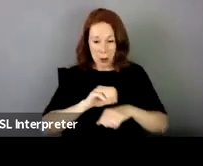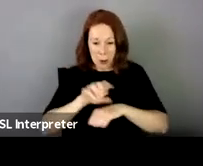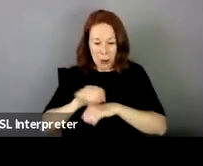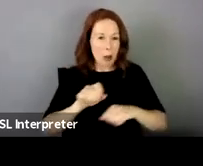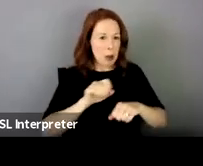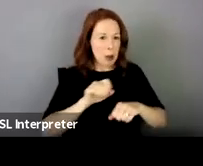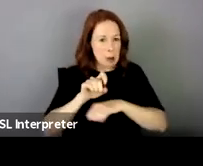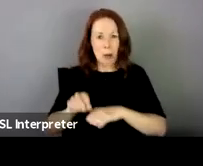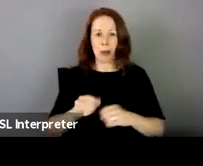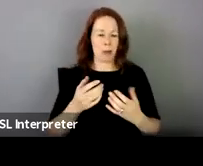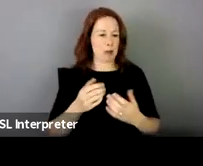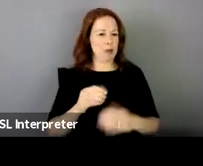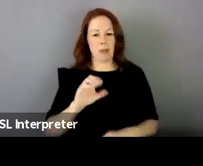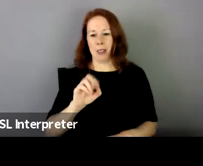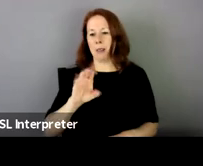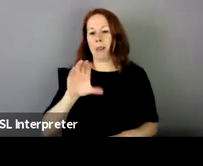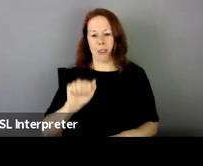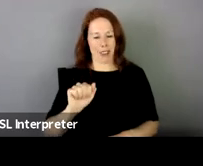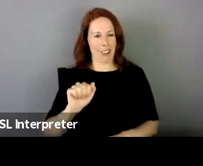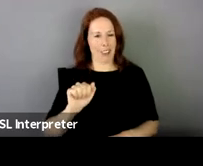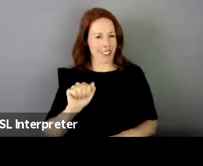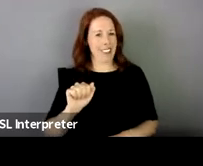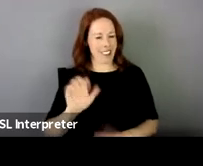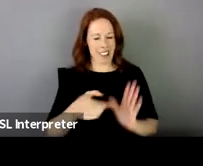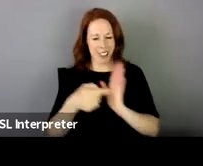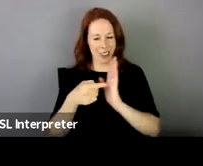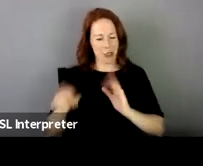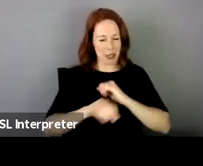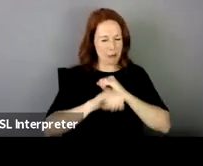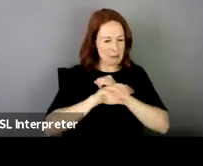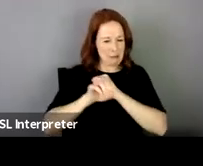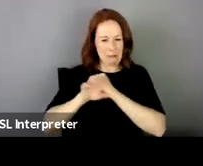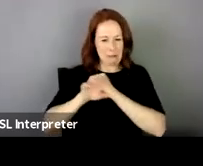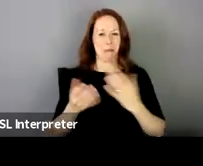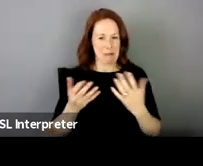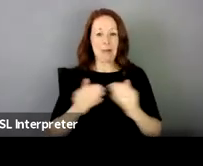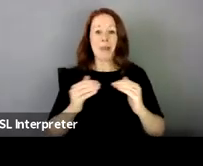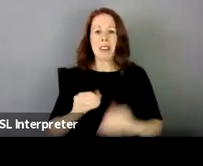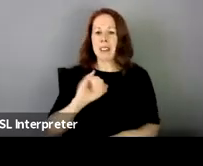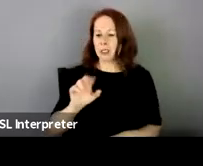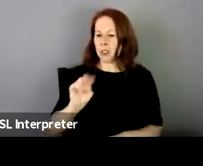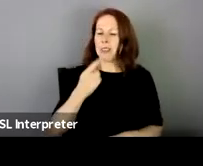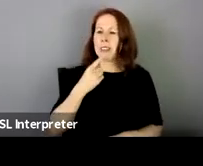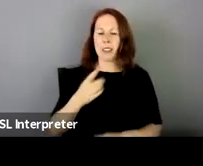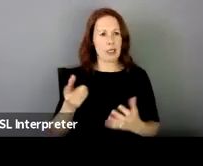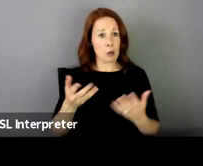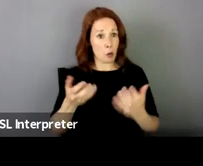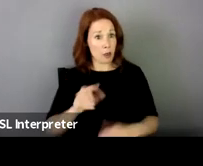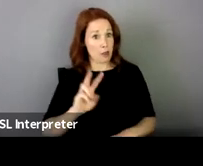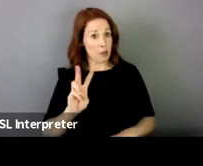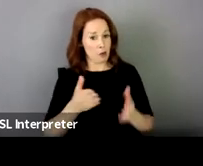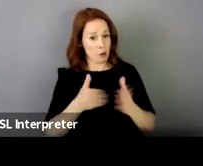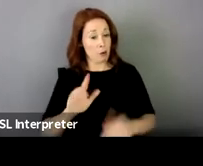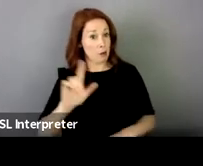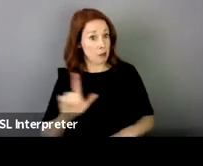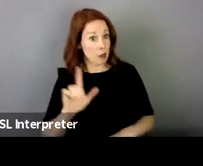about our orca exhibit. Jen said they're looking for new ways for our programs to be more accessible at the Vancouver Public